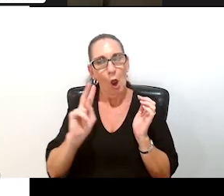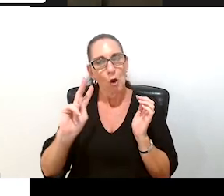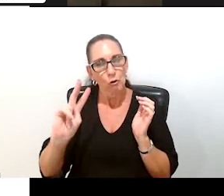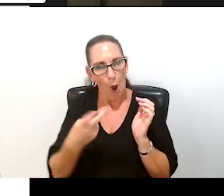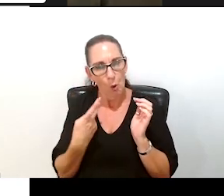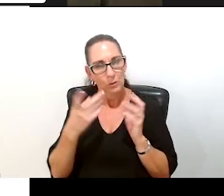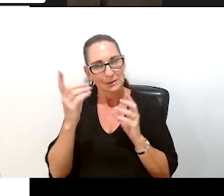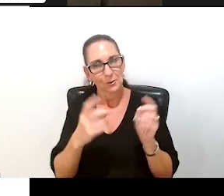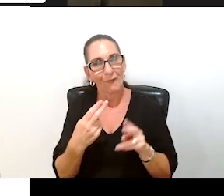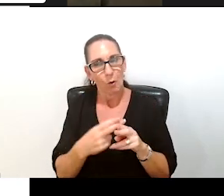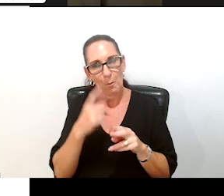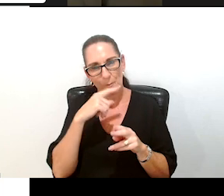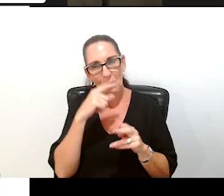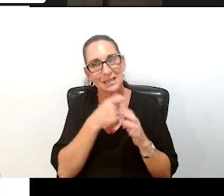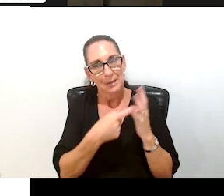disability.